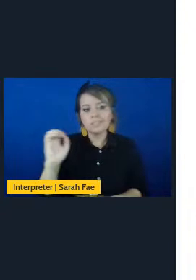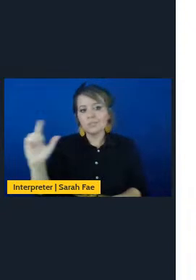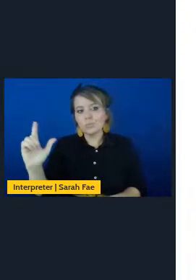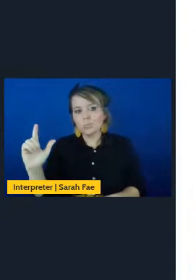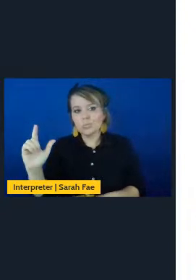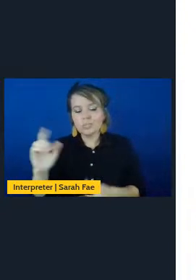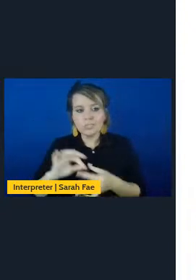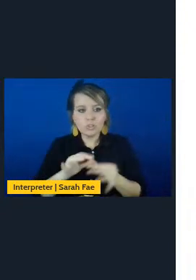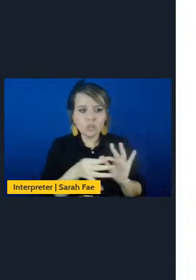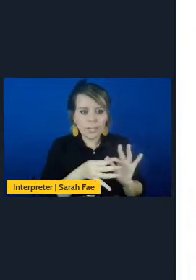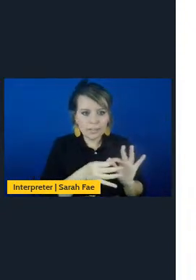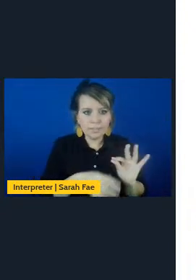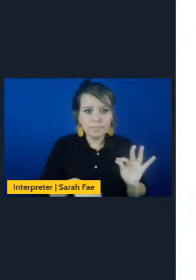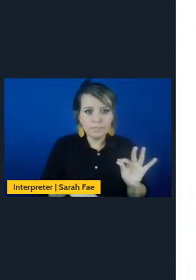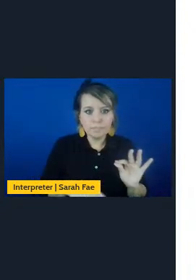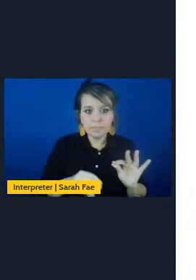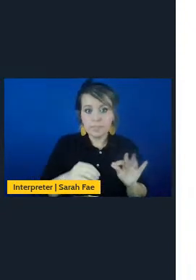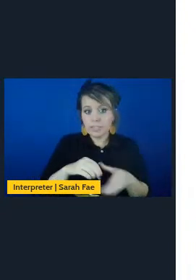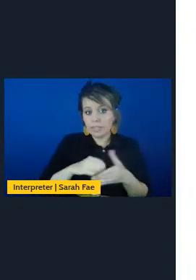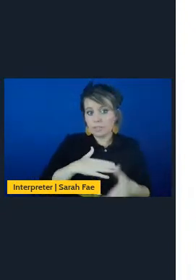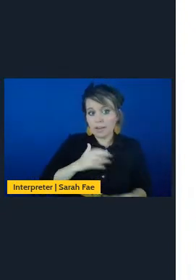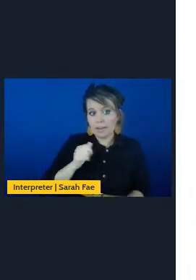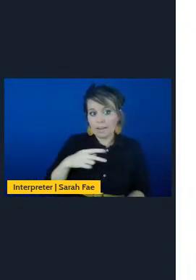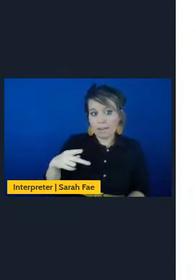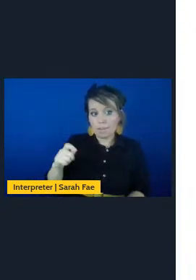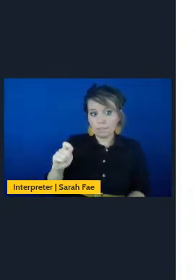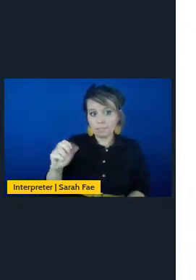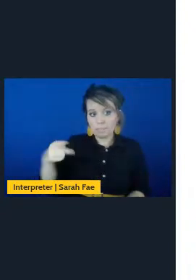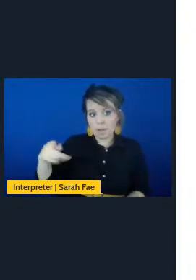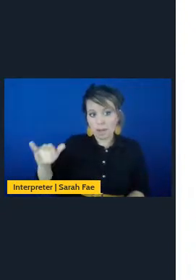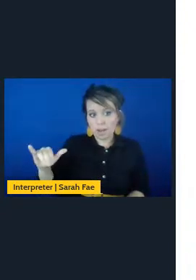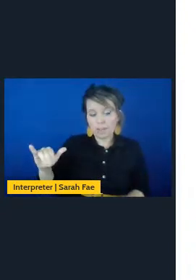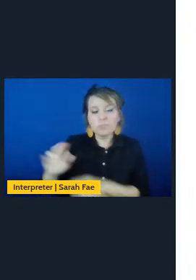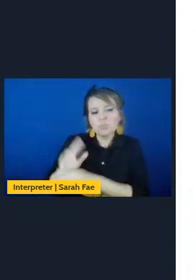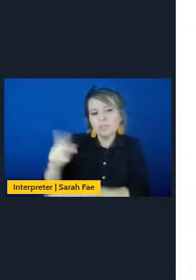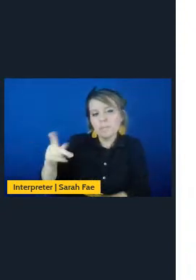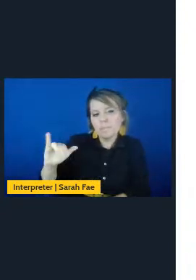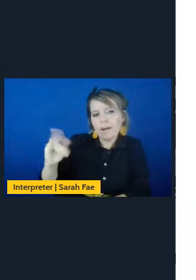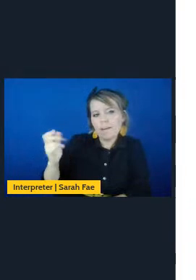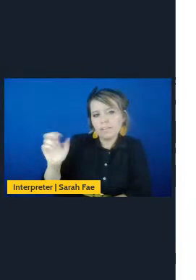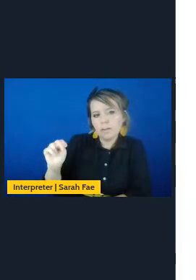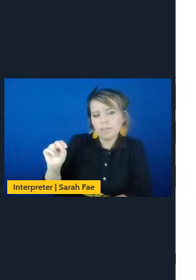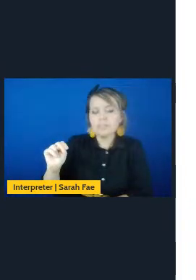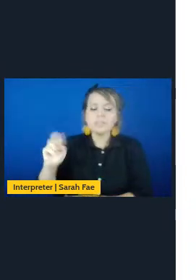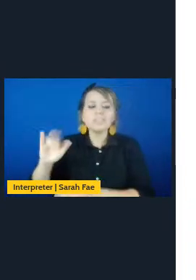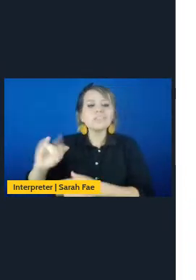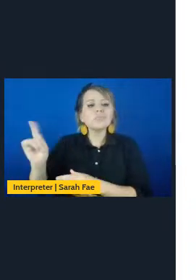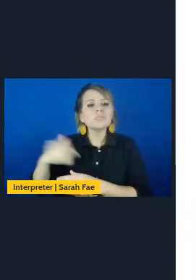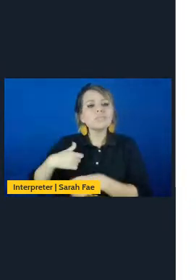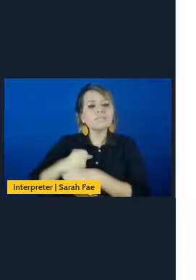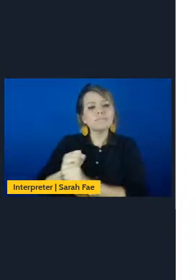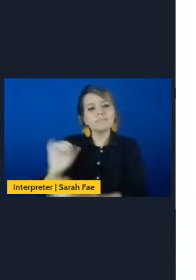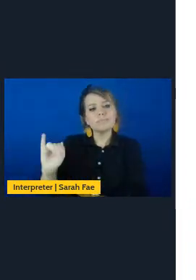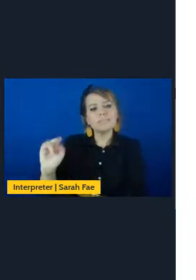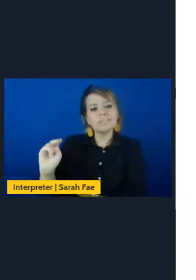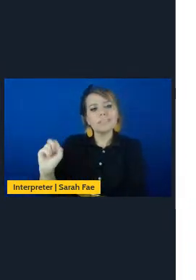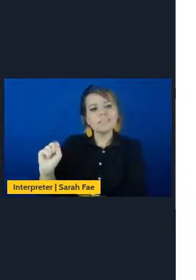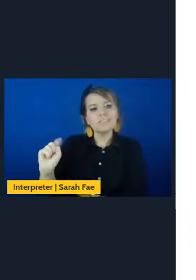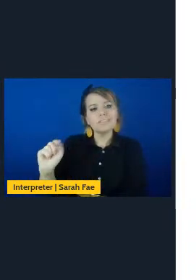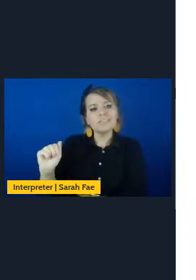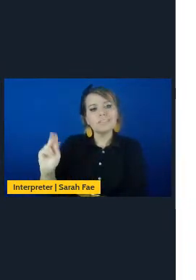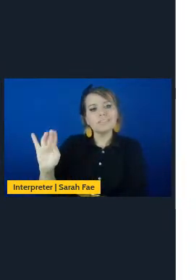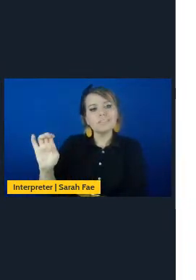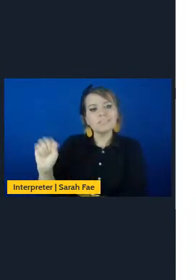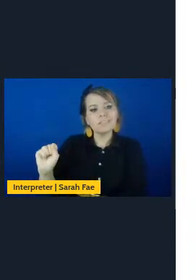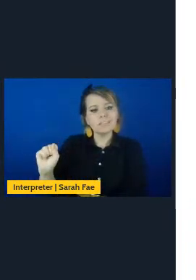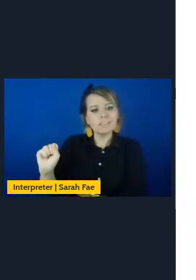my app.py, in this case I'm using Python, right? That's where I create instances of those stacks. And I would usually have more than